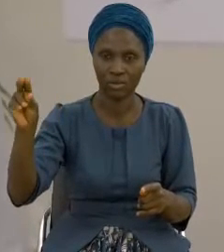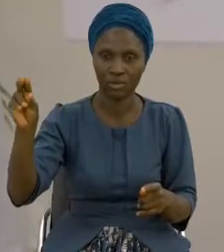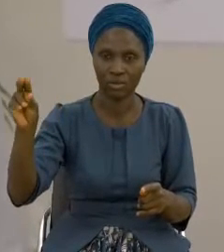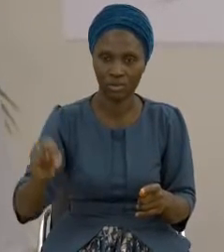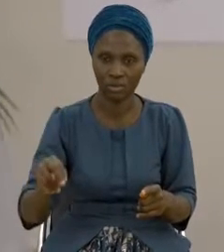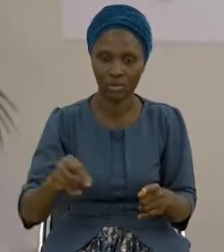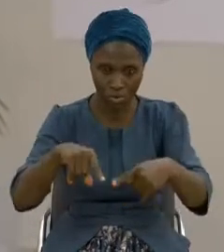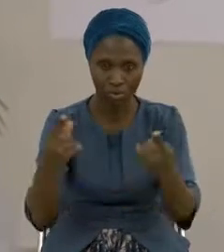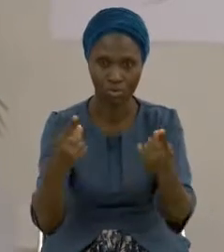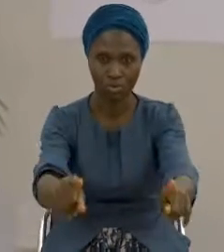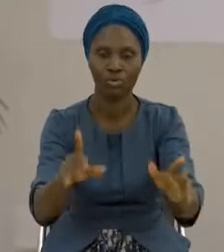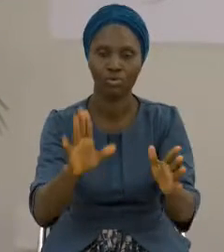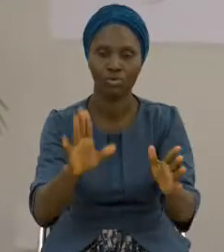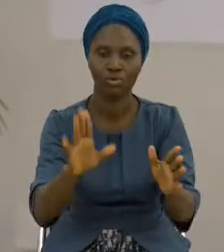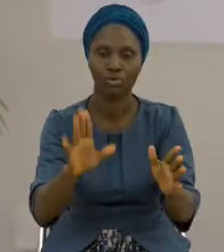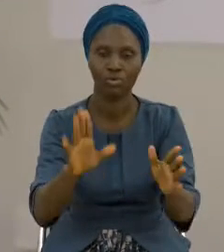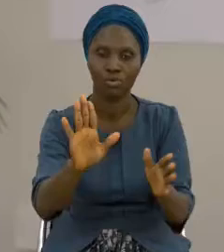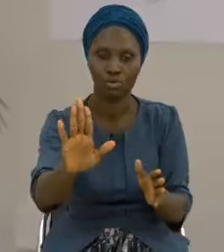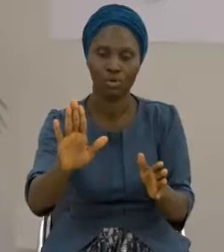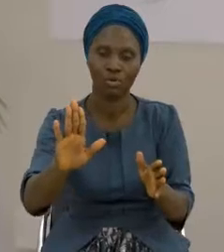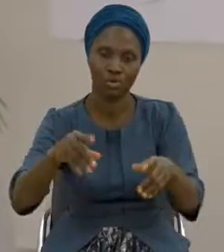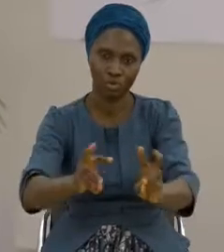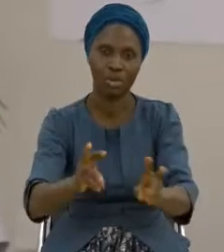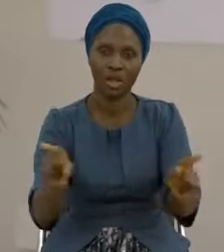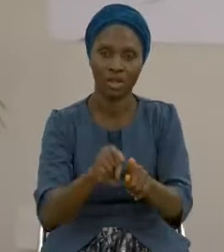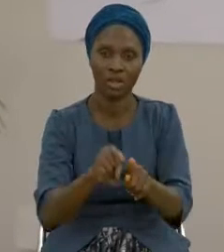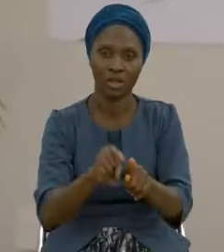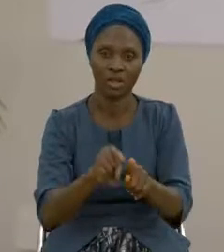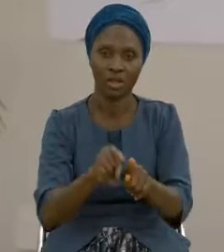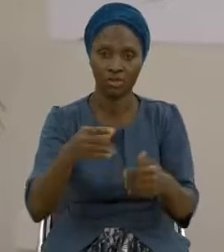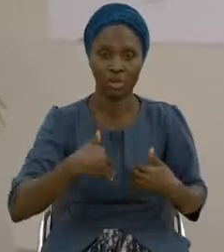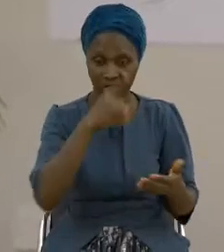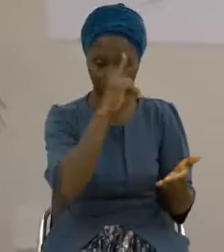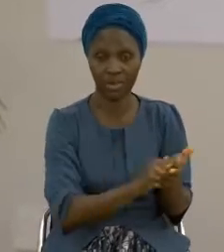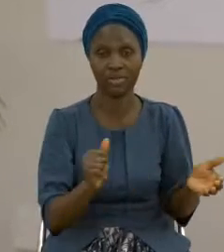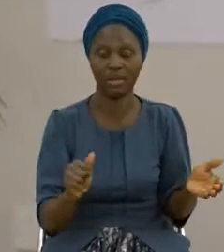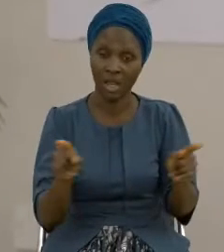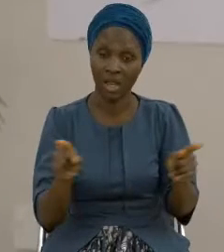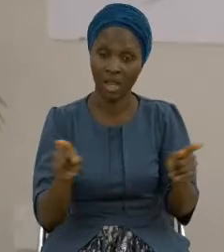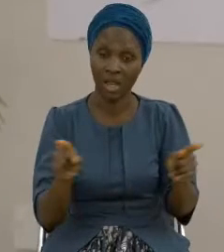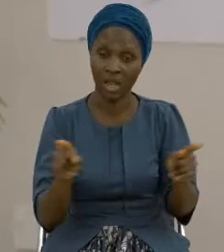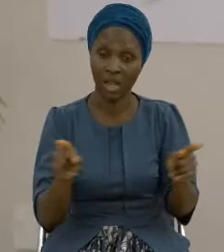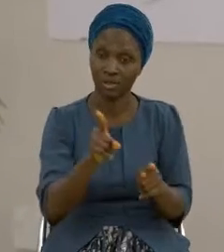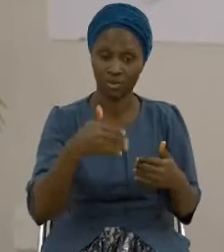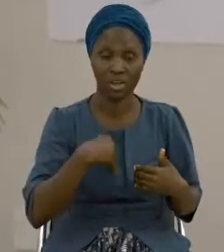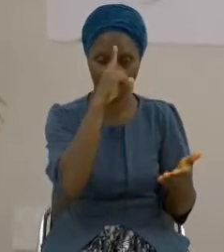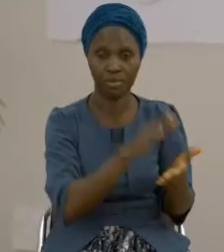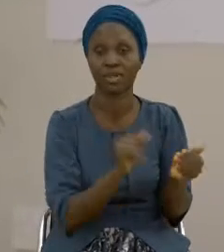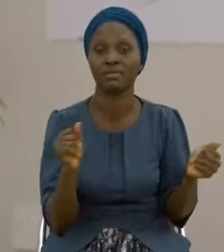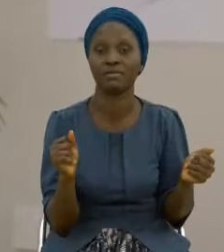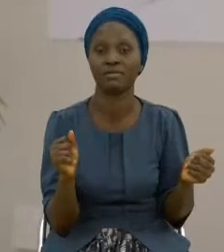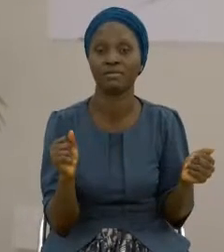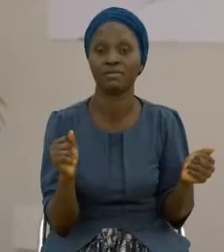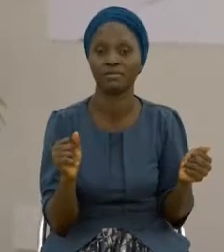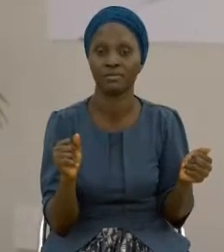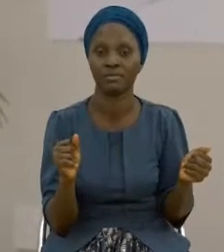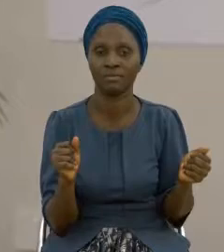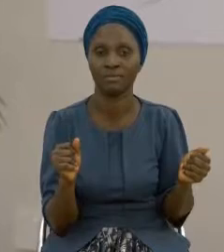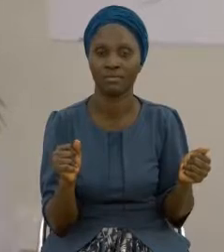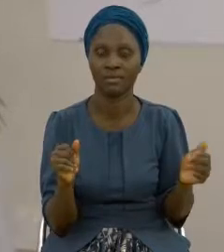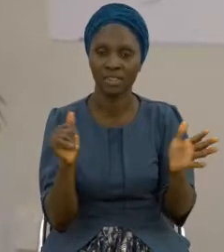believed, as thou hast believed. That's what life is. That's how miracles